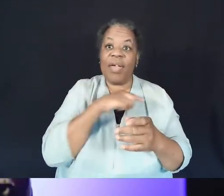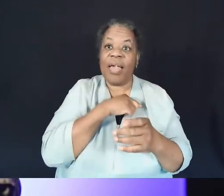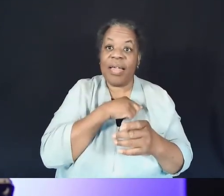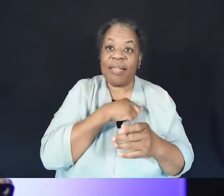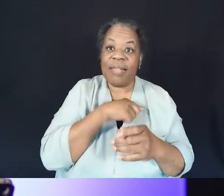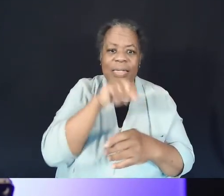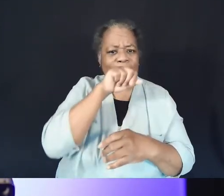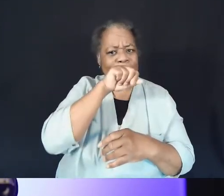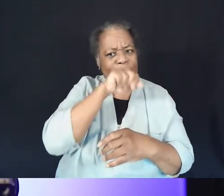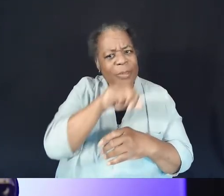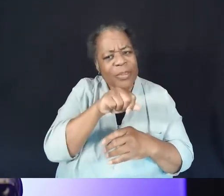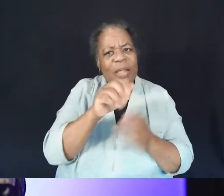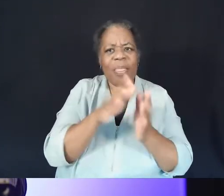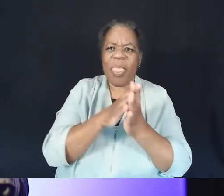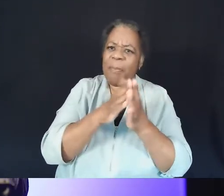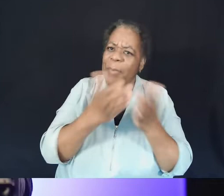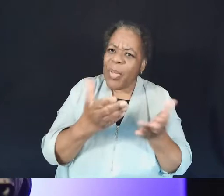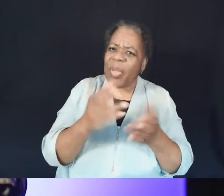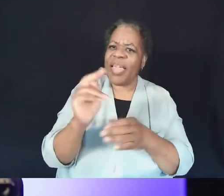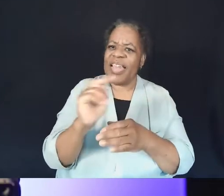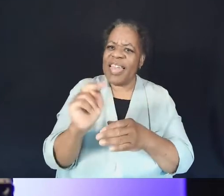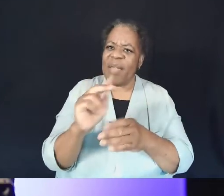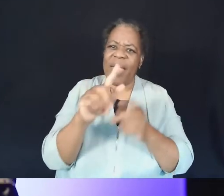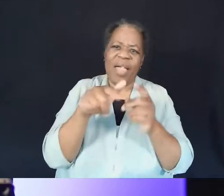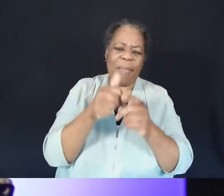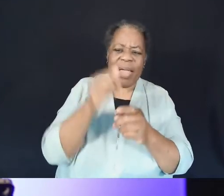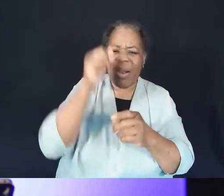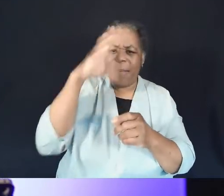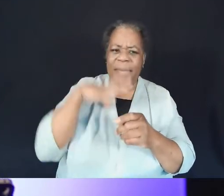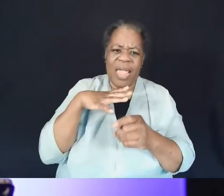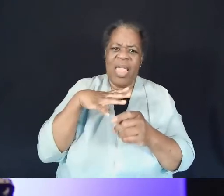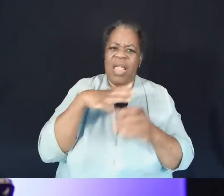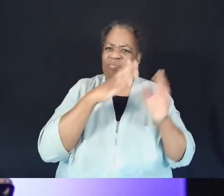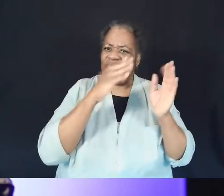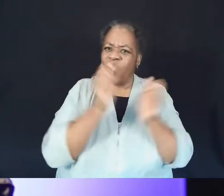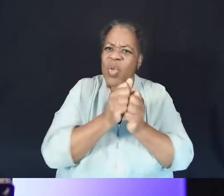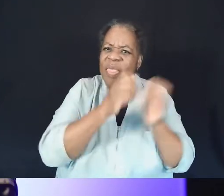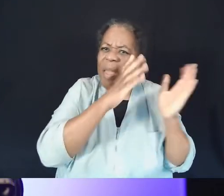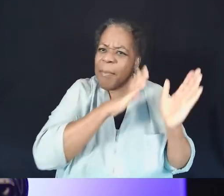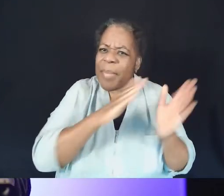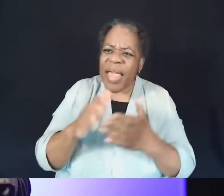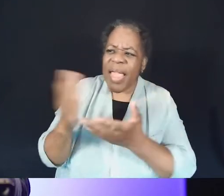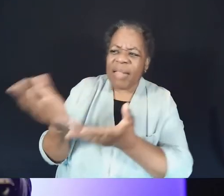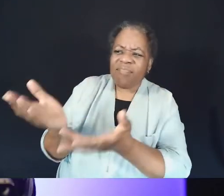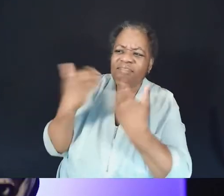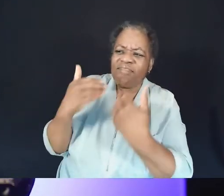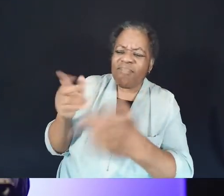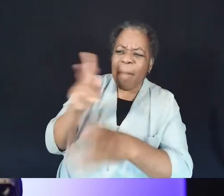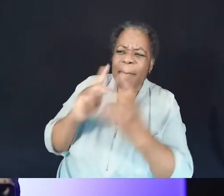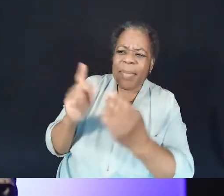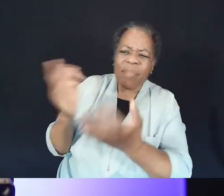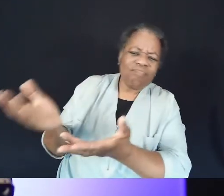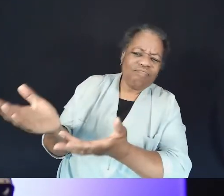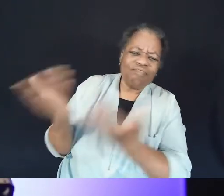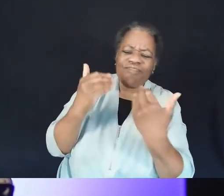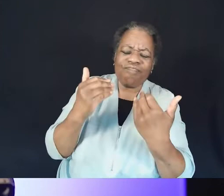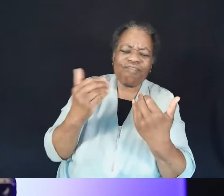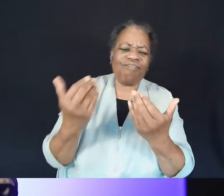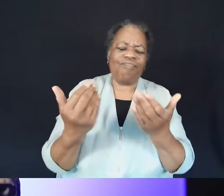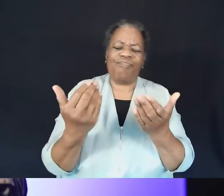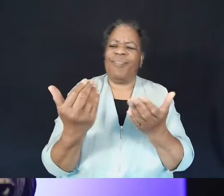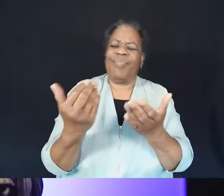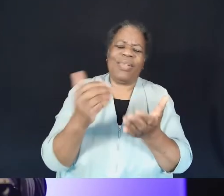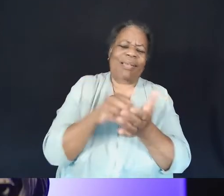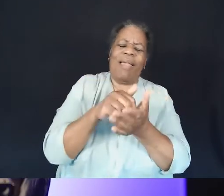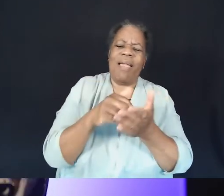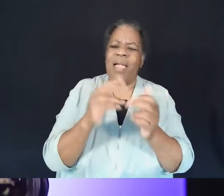book of Nehemiah because it's about a man on a mission, calling his people to rebuild with inspired speeches.